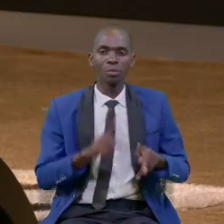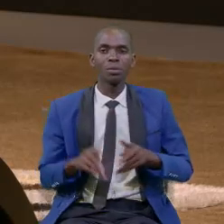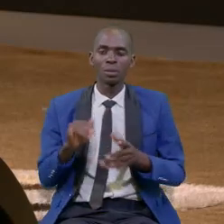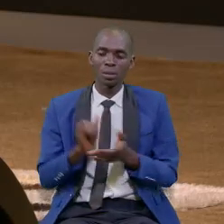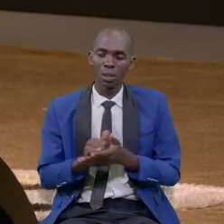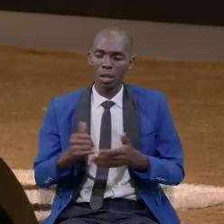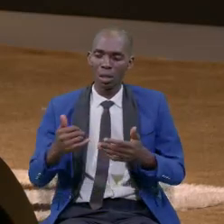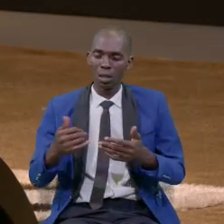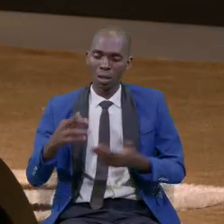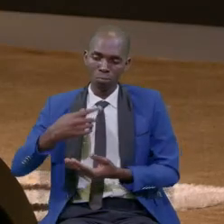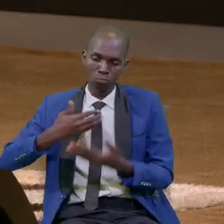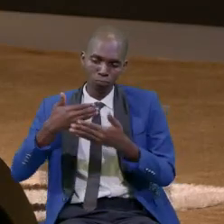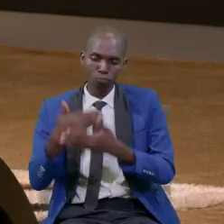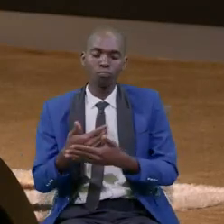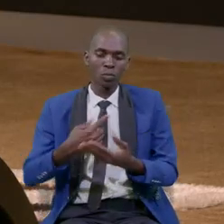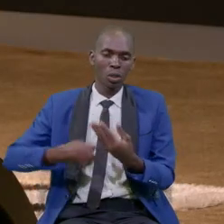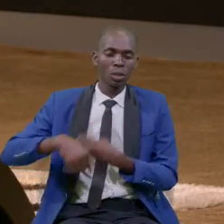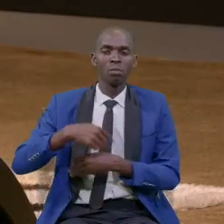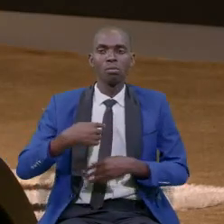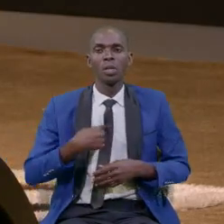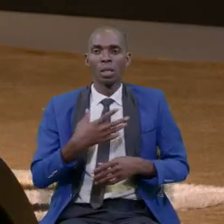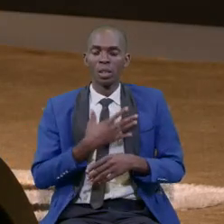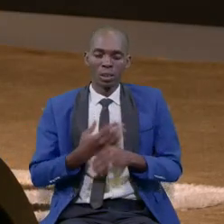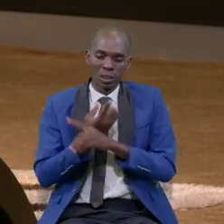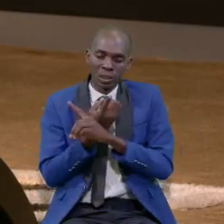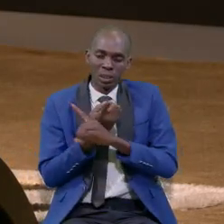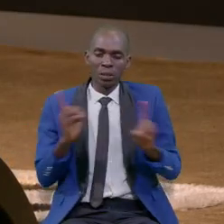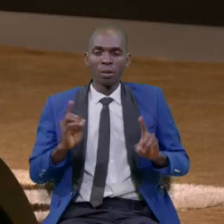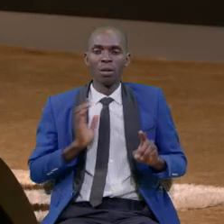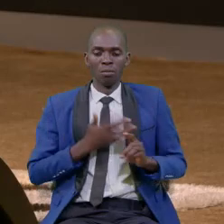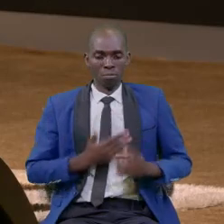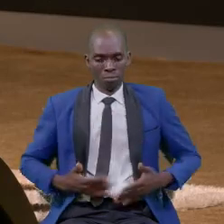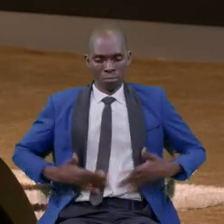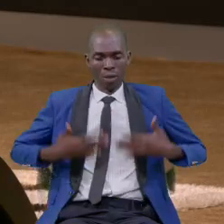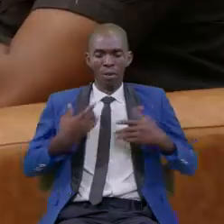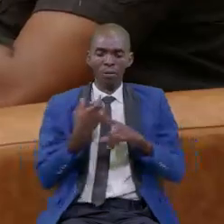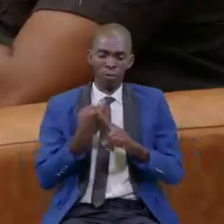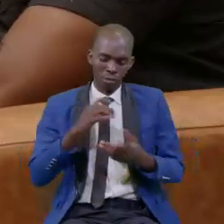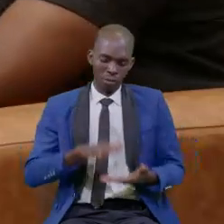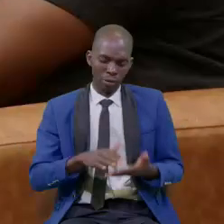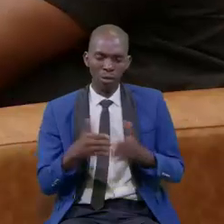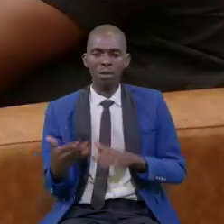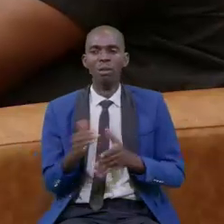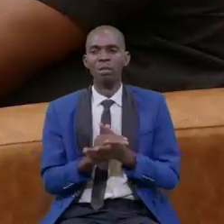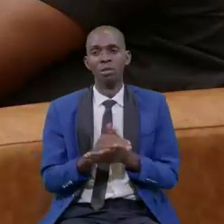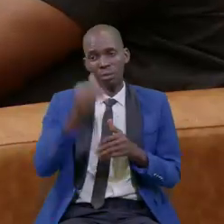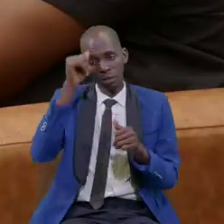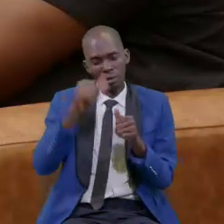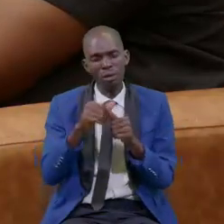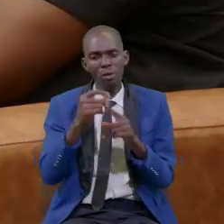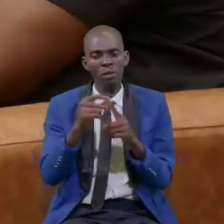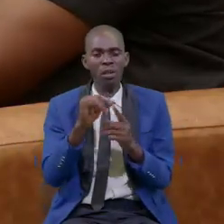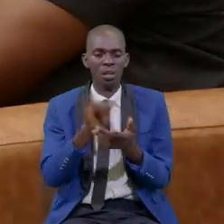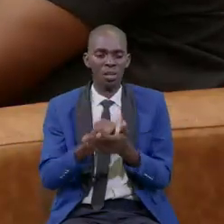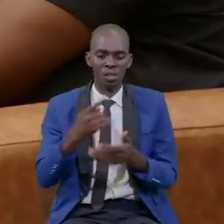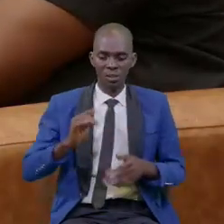and deliver our lives from death. The soul that sinneth, it shall